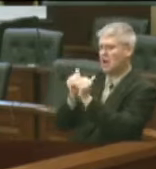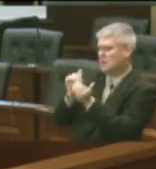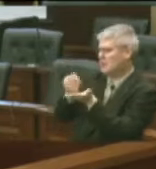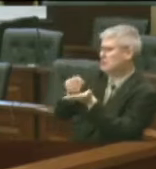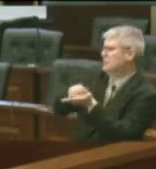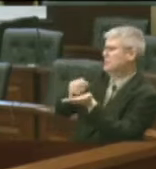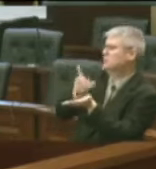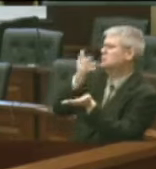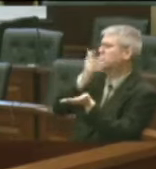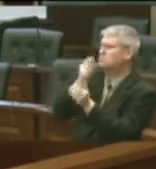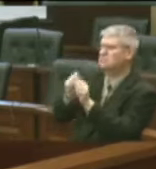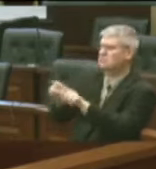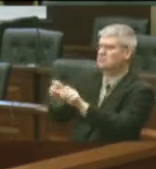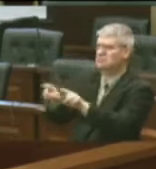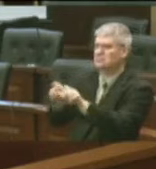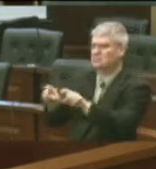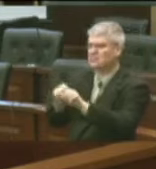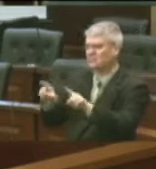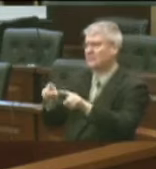a better time. Thank you.